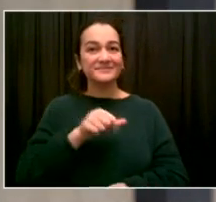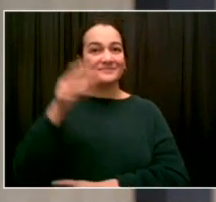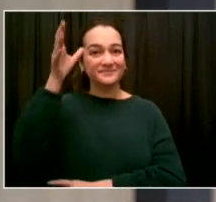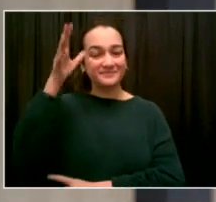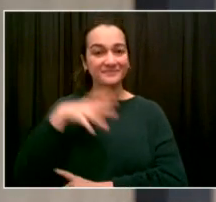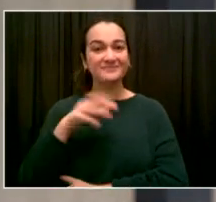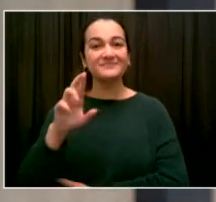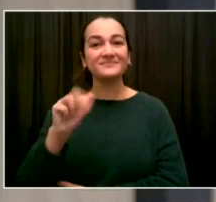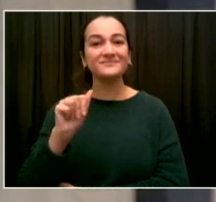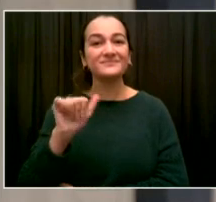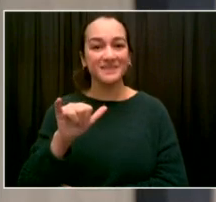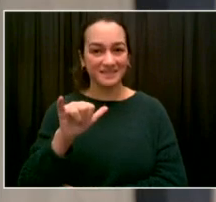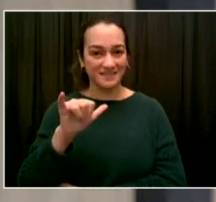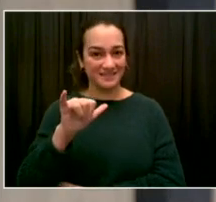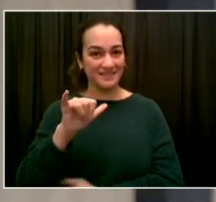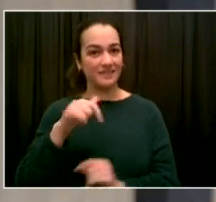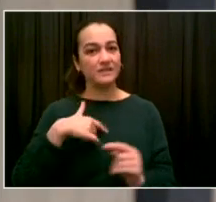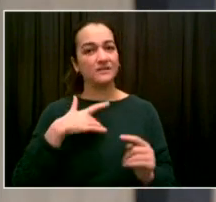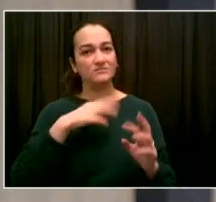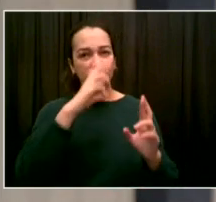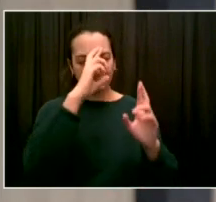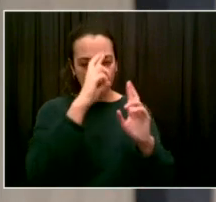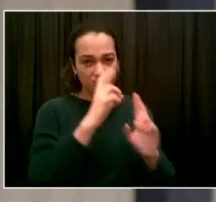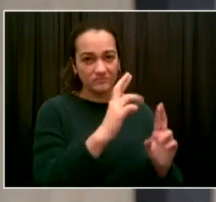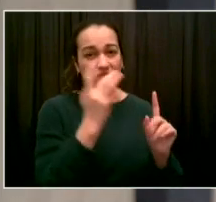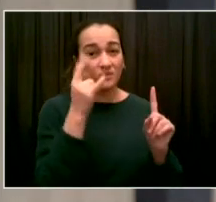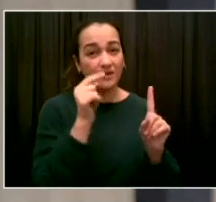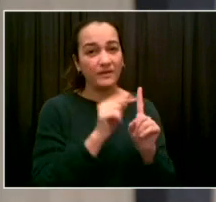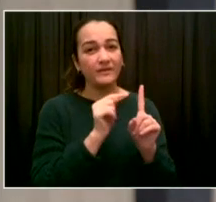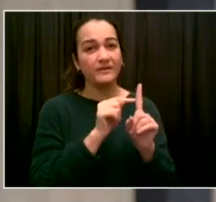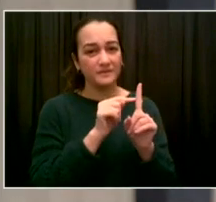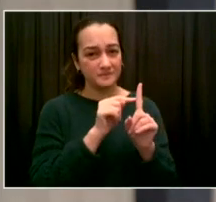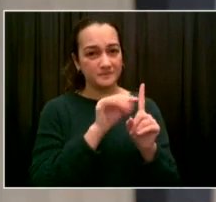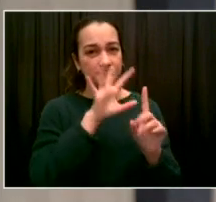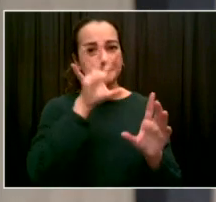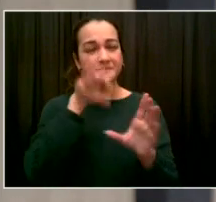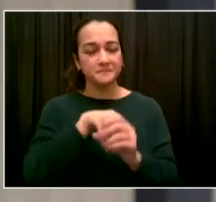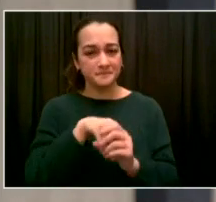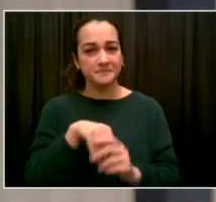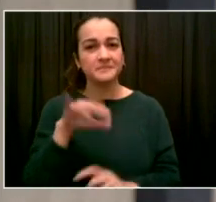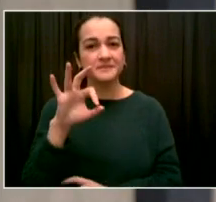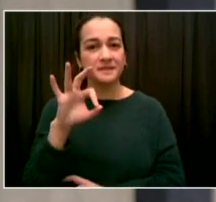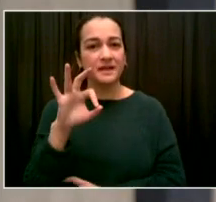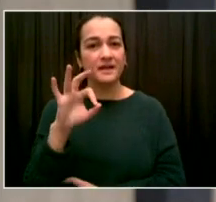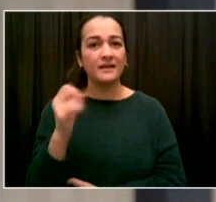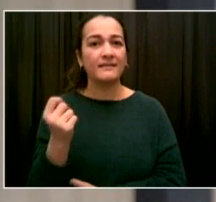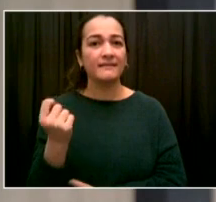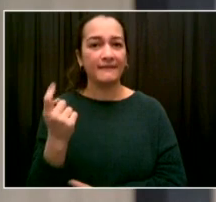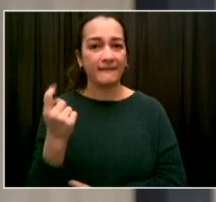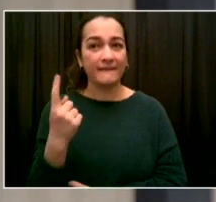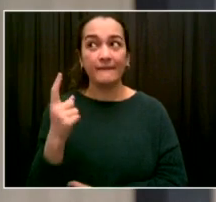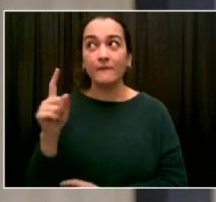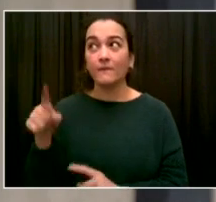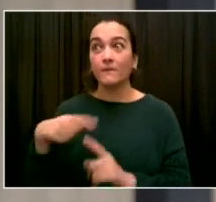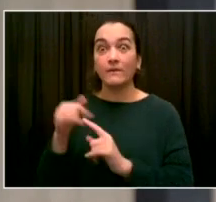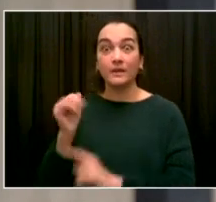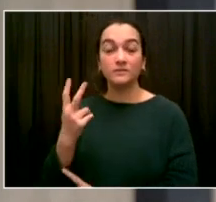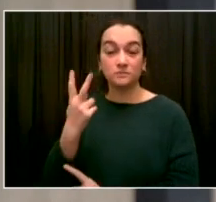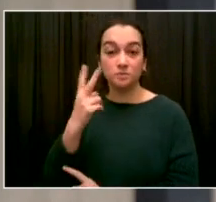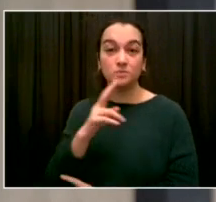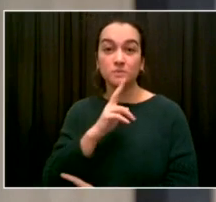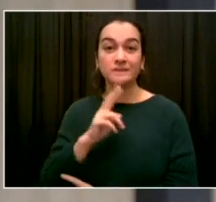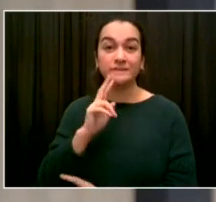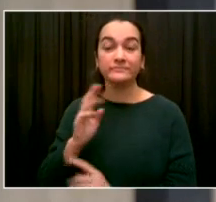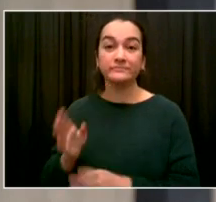looked up to, and he's received the key as well. So I'm honored to receive the key. I will never, ever stop fighting for New York. As long as I have air in my